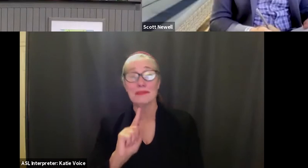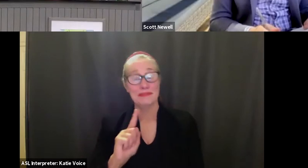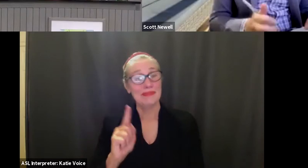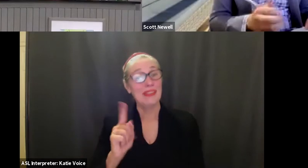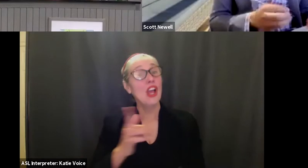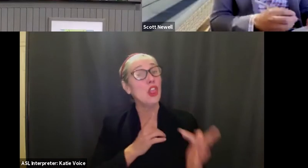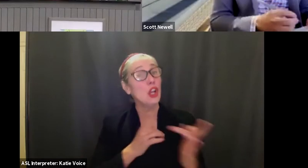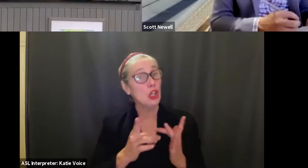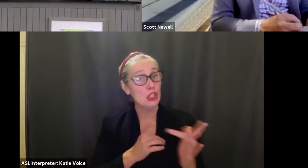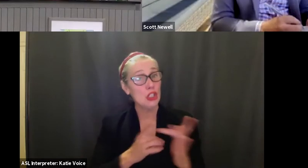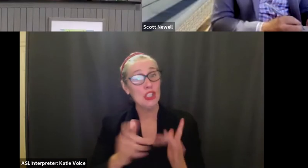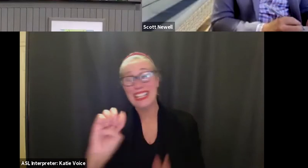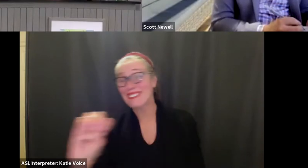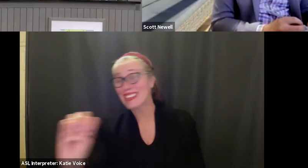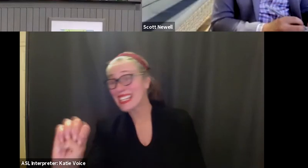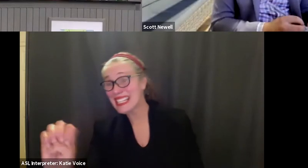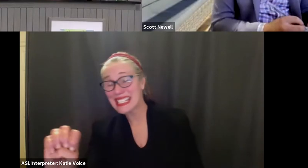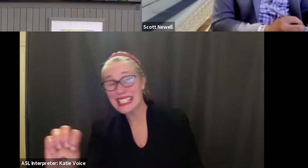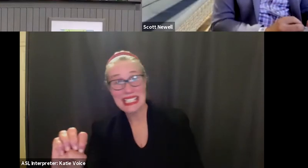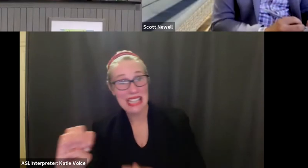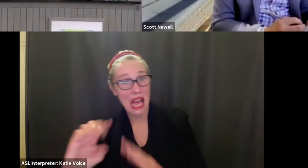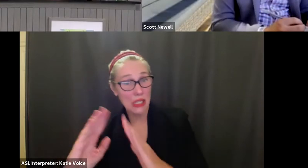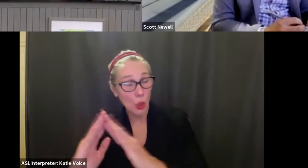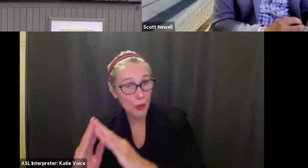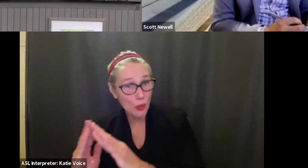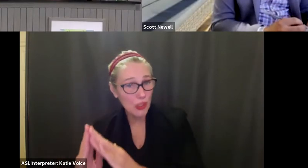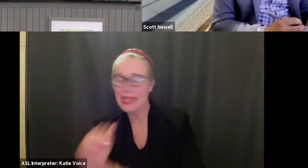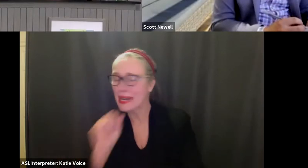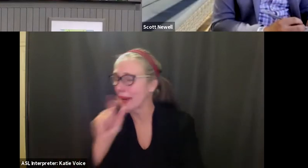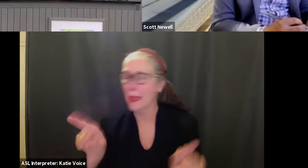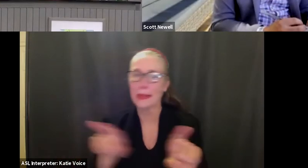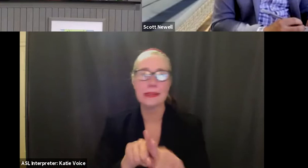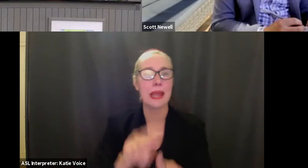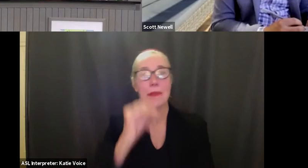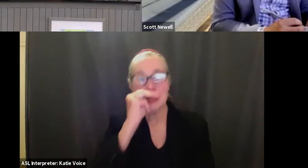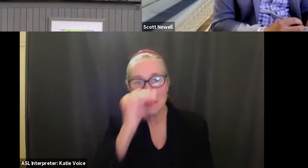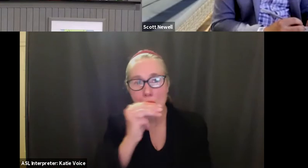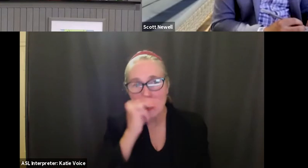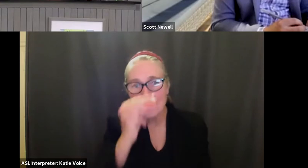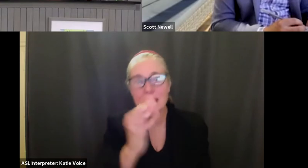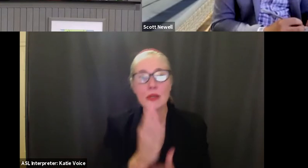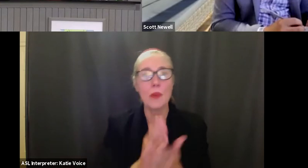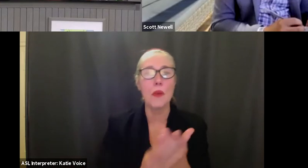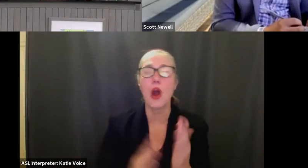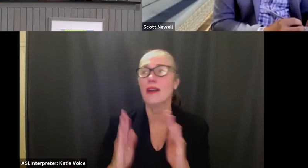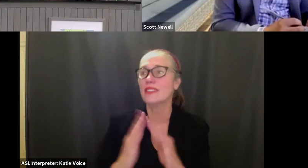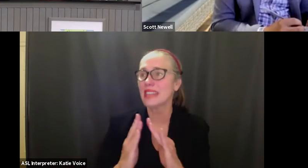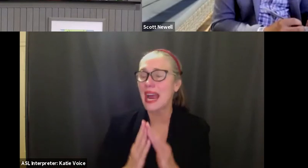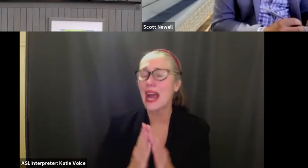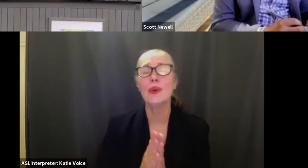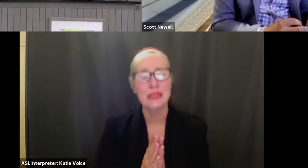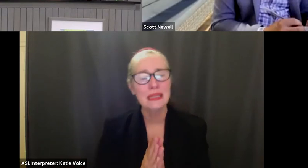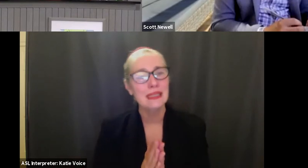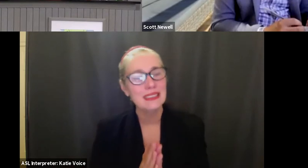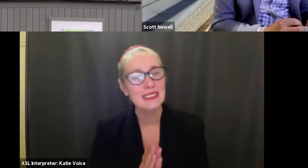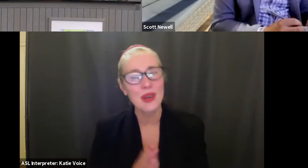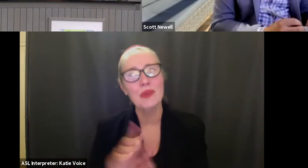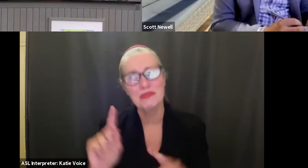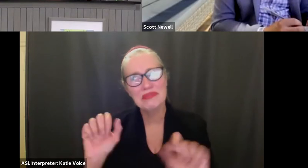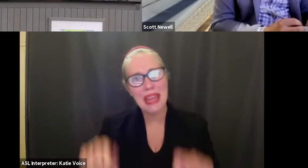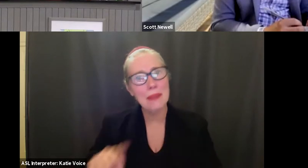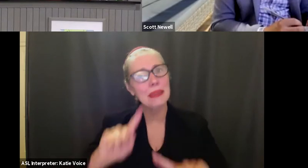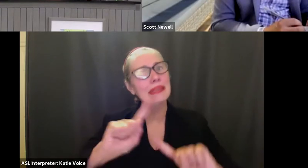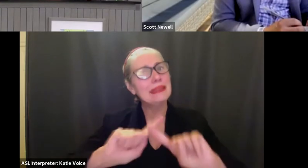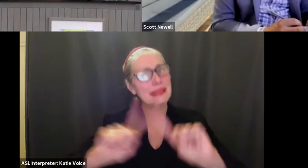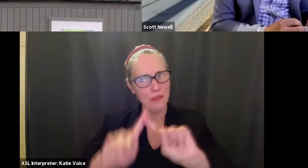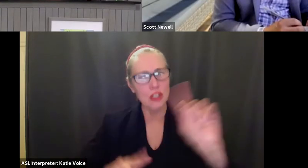concerns of the east side may not be quite the same concerns as the montecito part of town and so i really appreciate you're looking